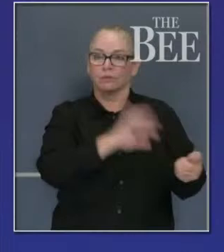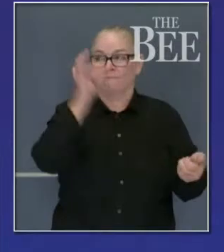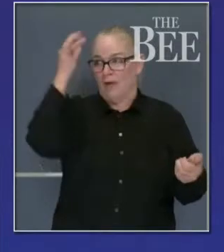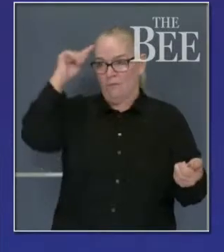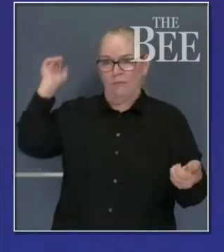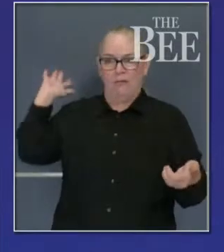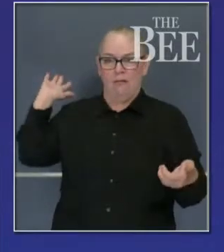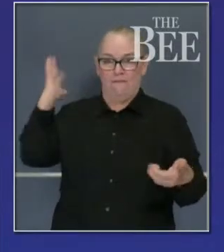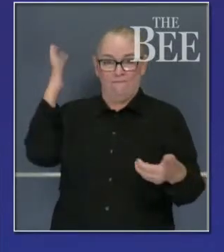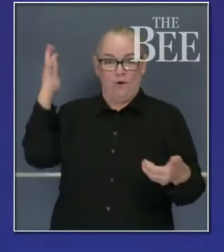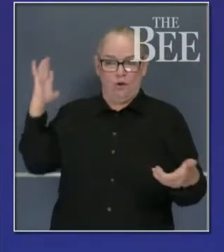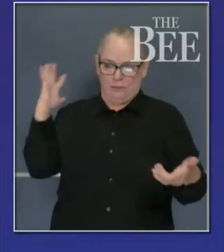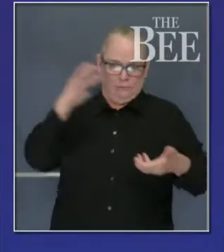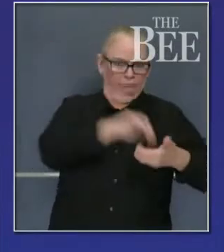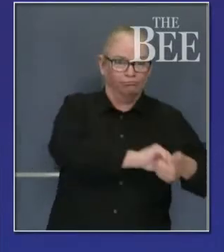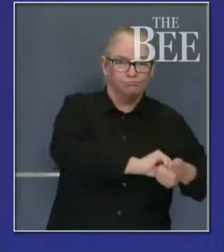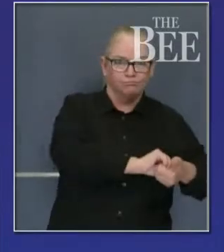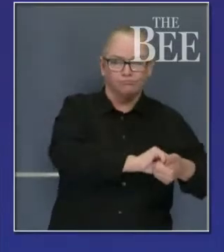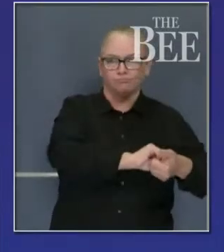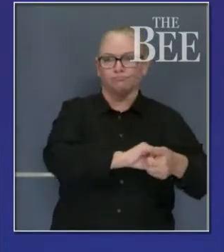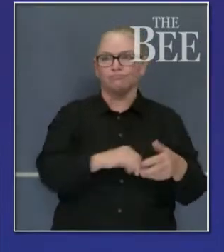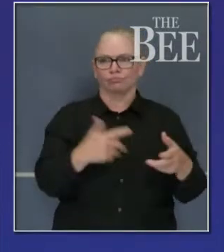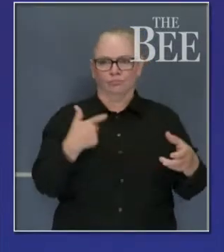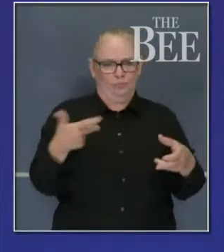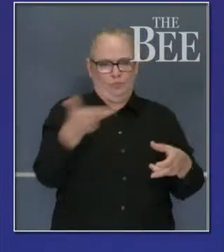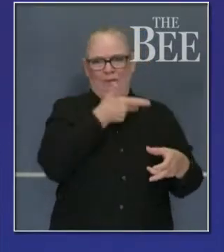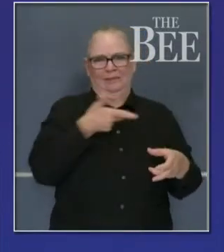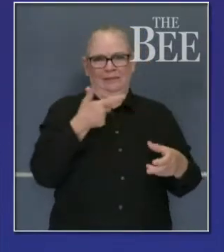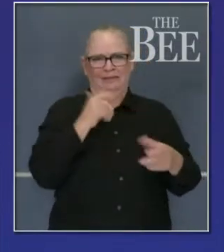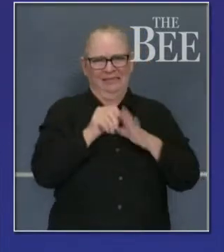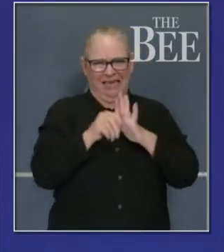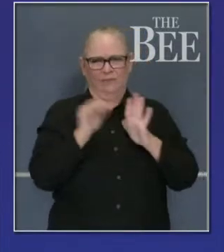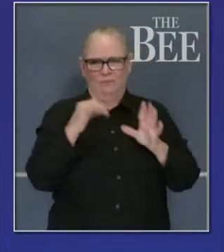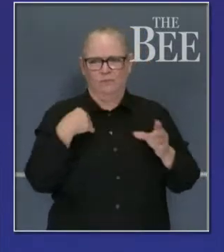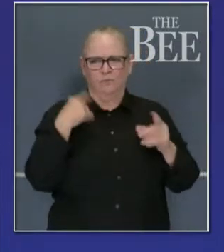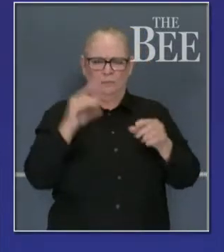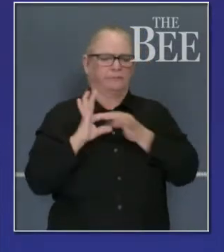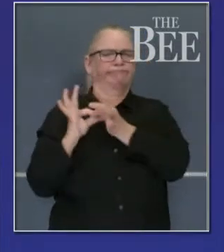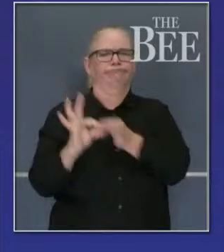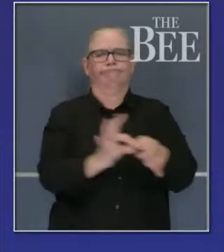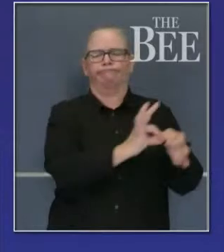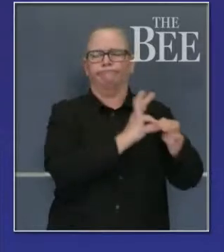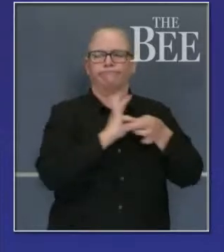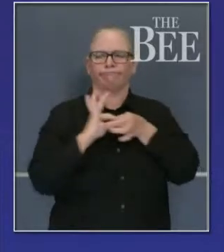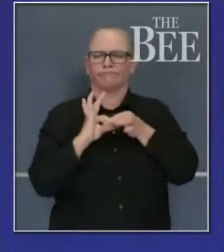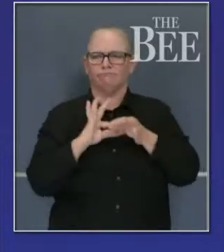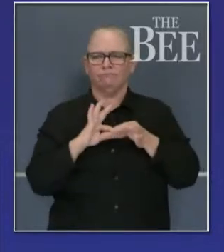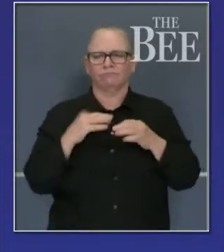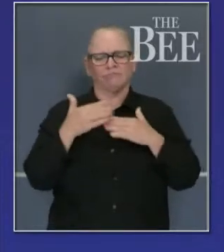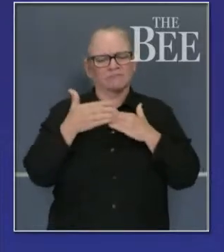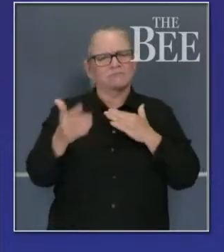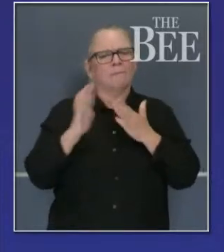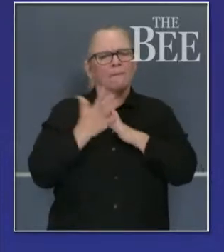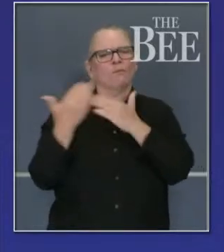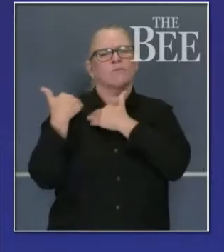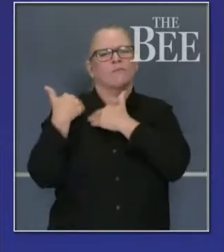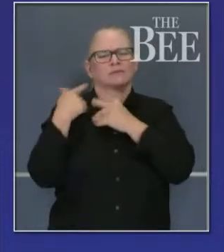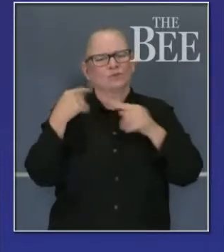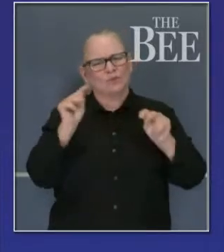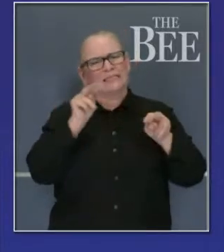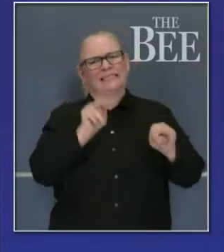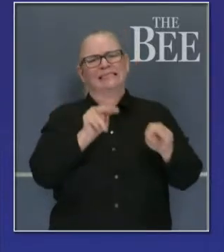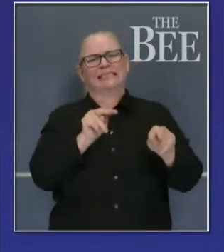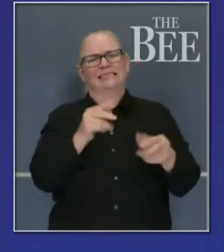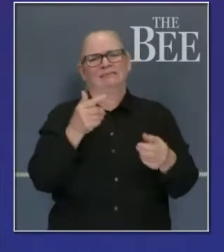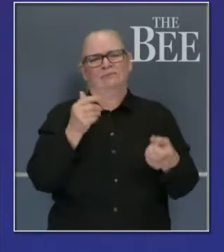advancing a collaborative new stewardship framework, which will be very promising moving forward, but is also critical in terms